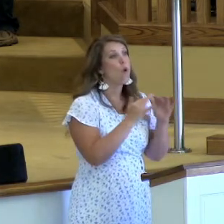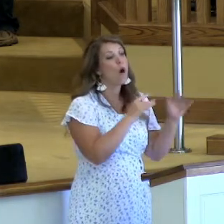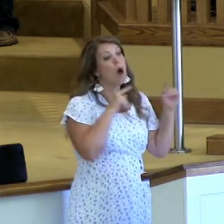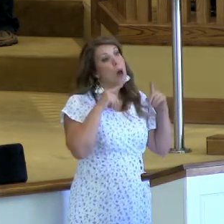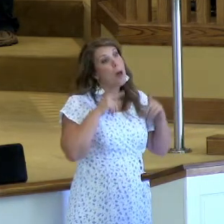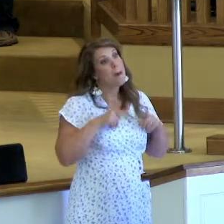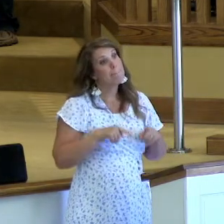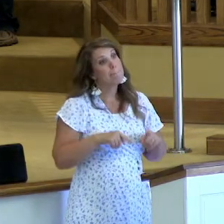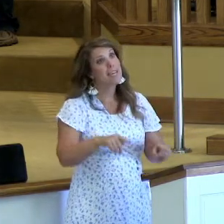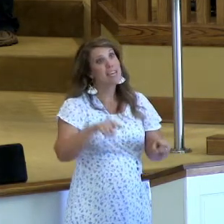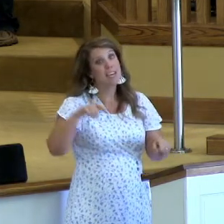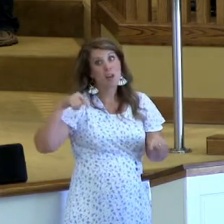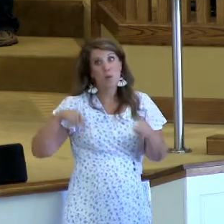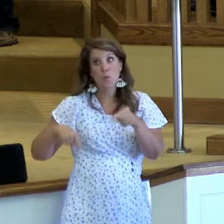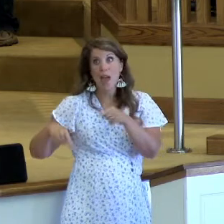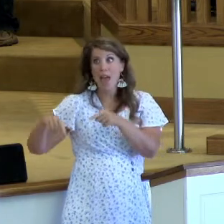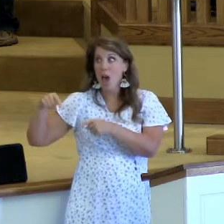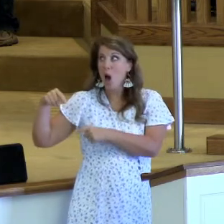war.